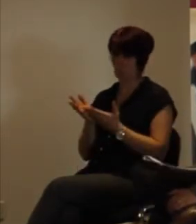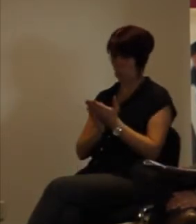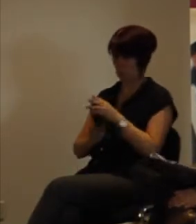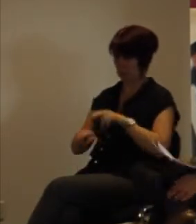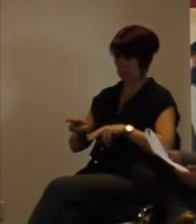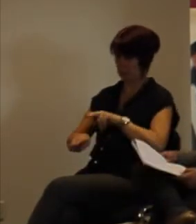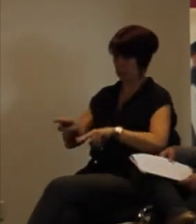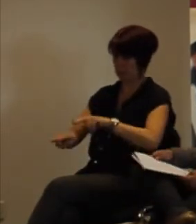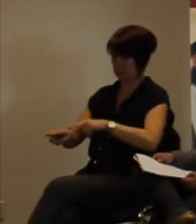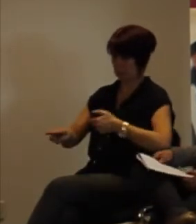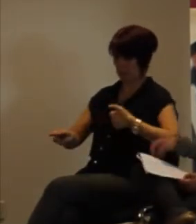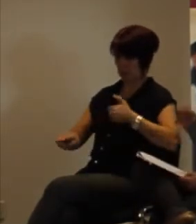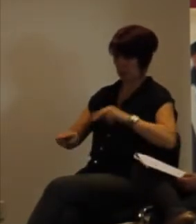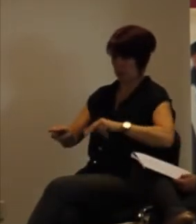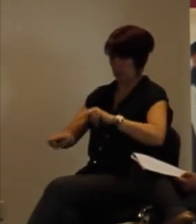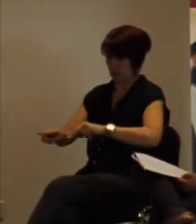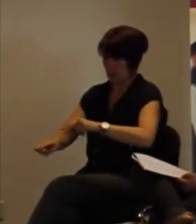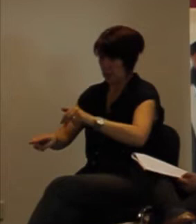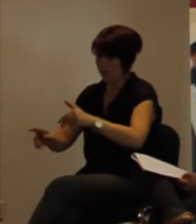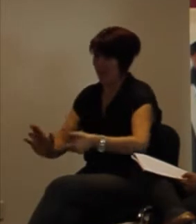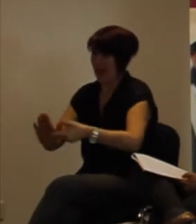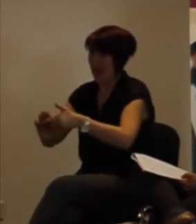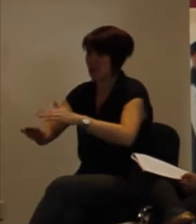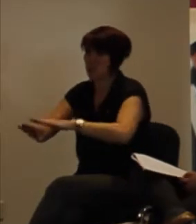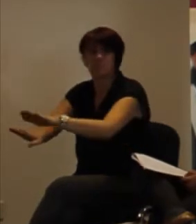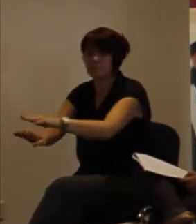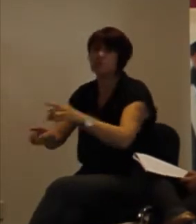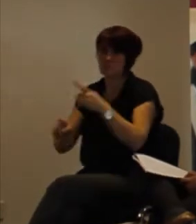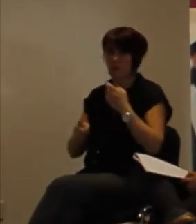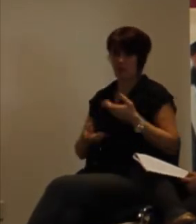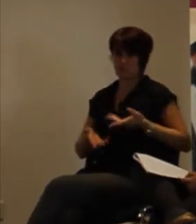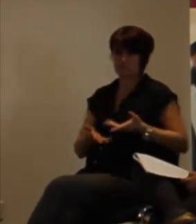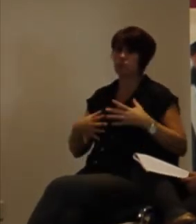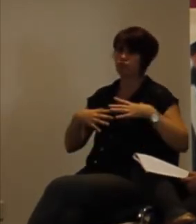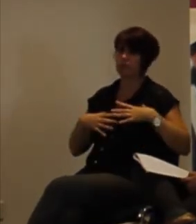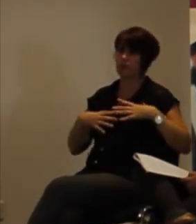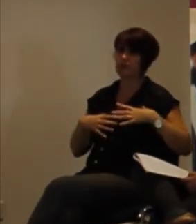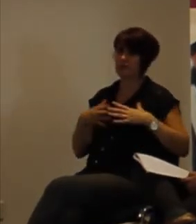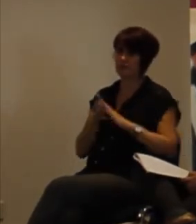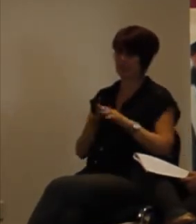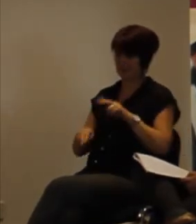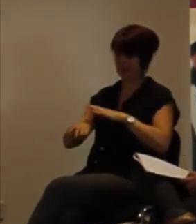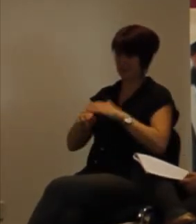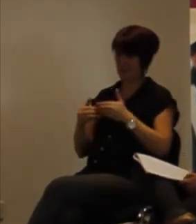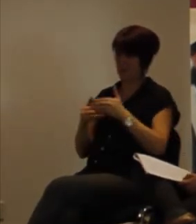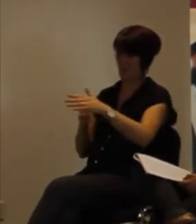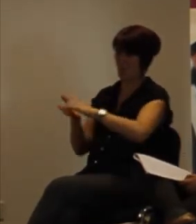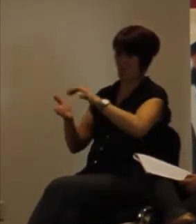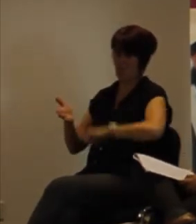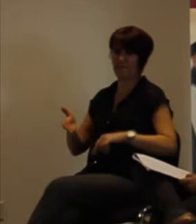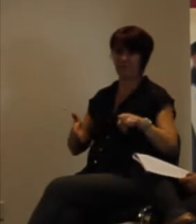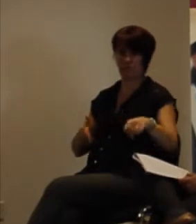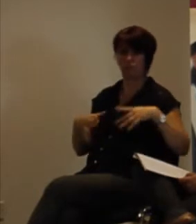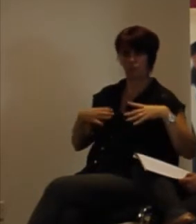time. So we must be careful not to deduct this from the timing of the assessment. It's not taken